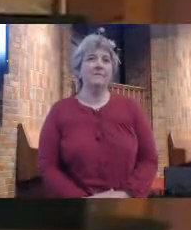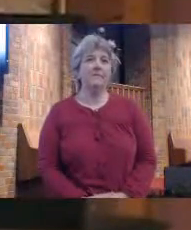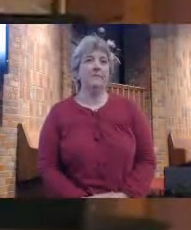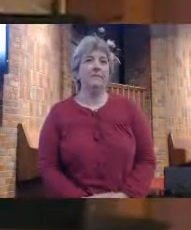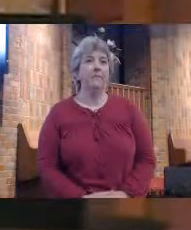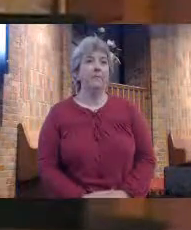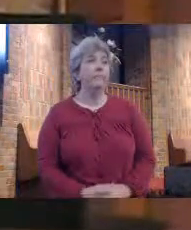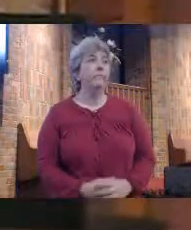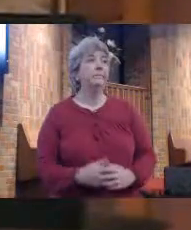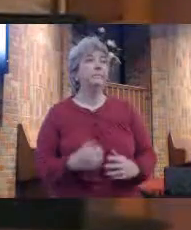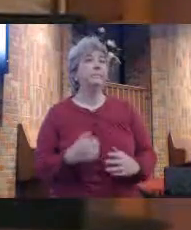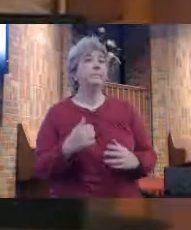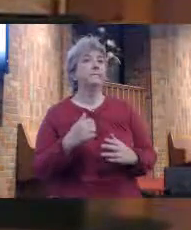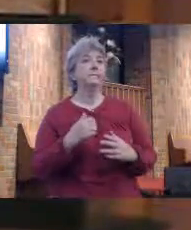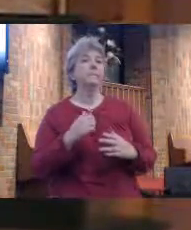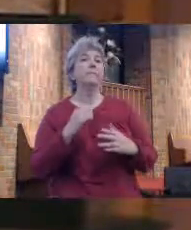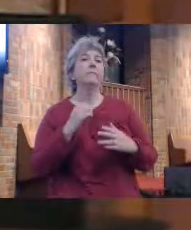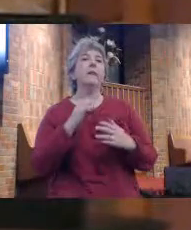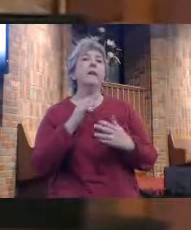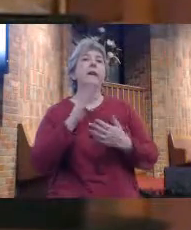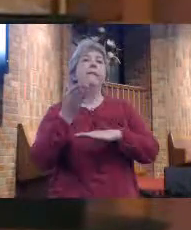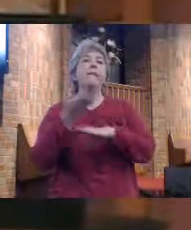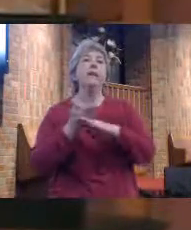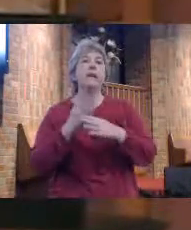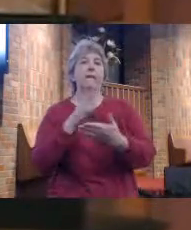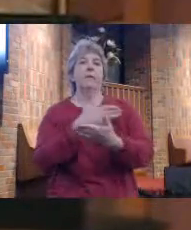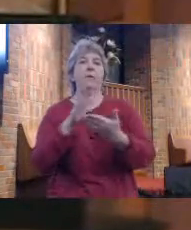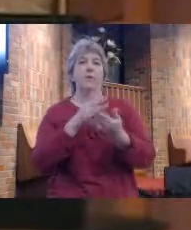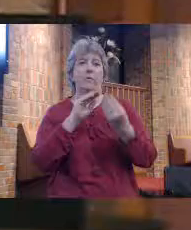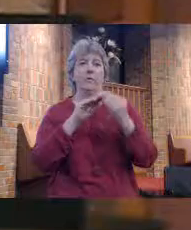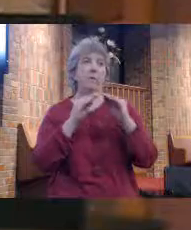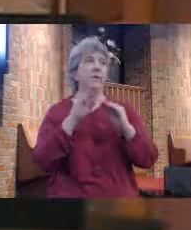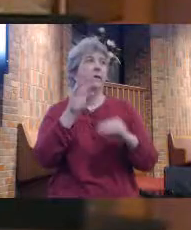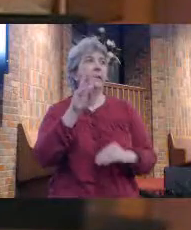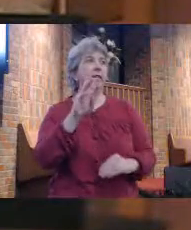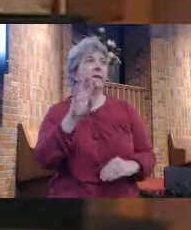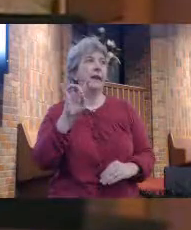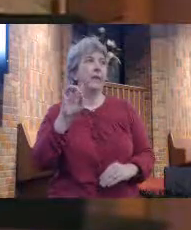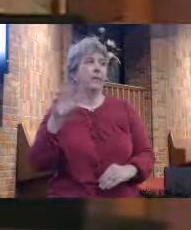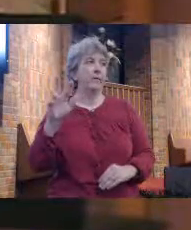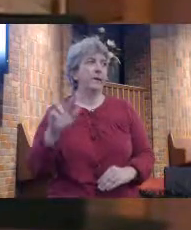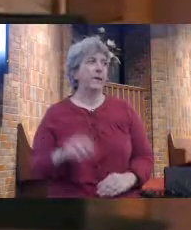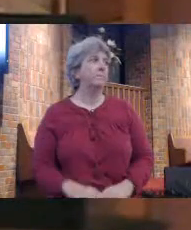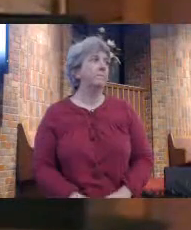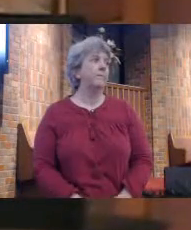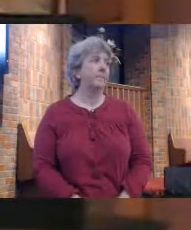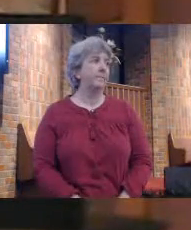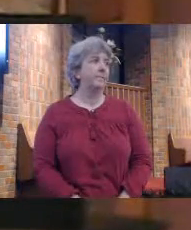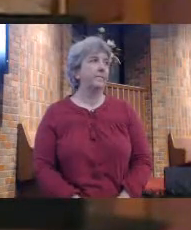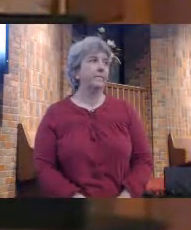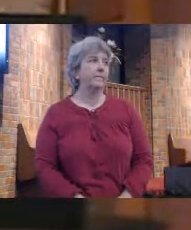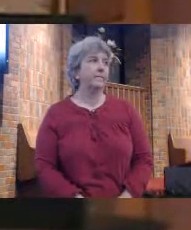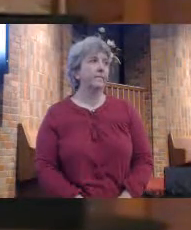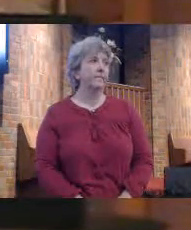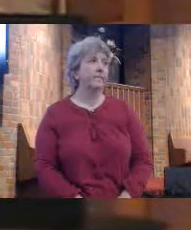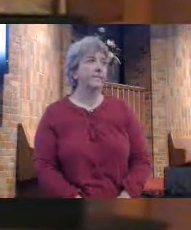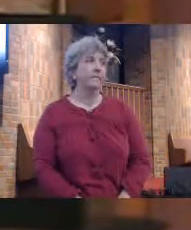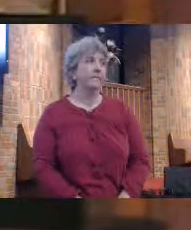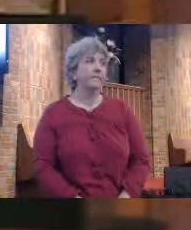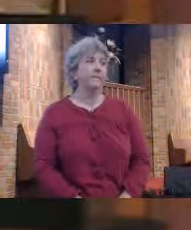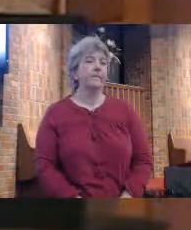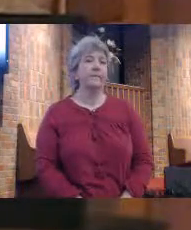If you'd like to, please mark 683. 683 will be our song after the lesson this morning.